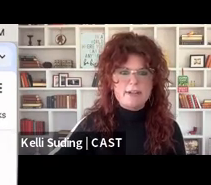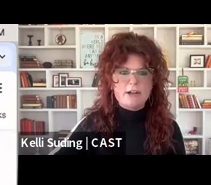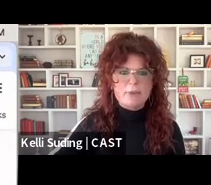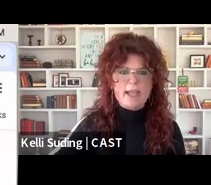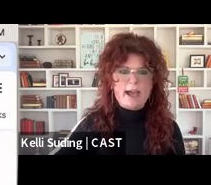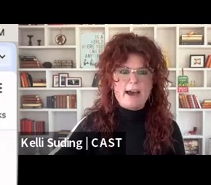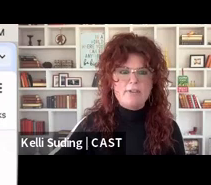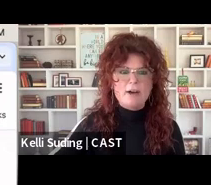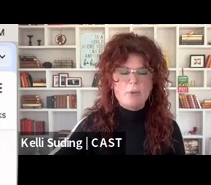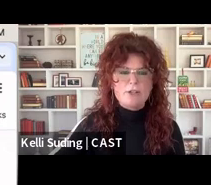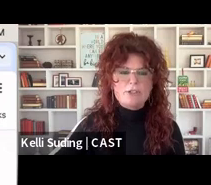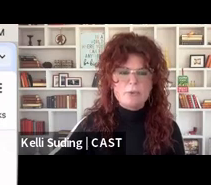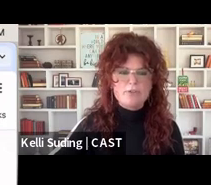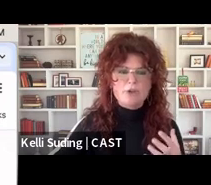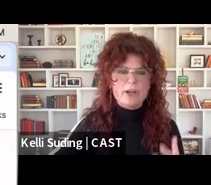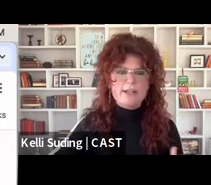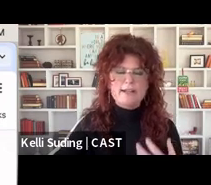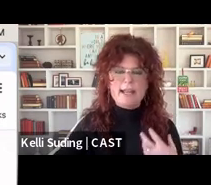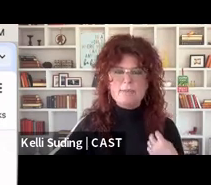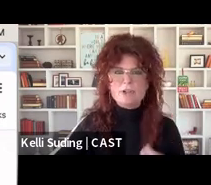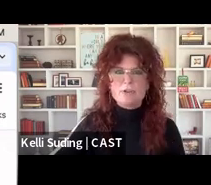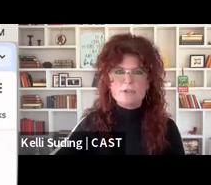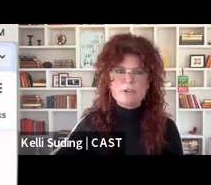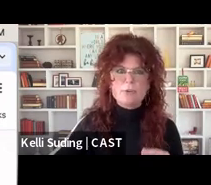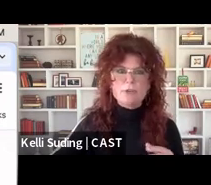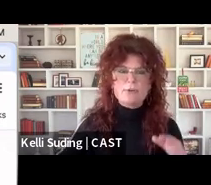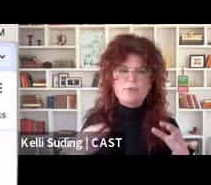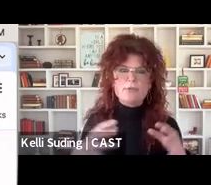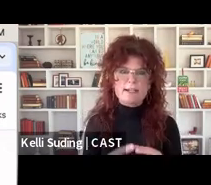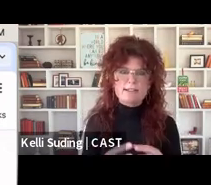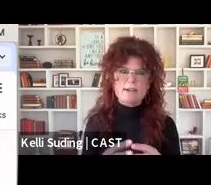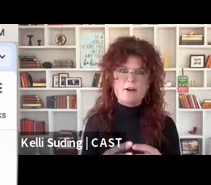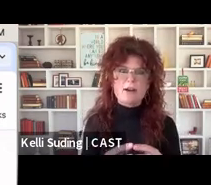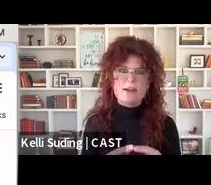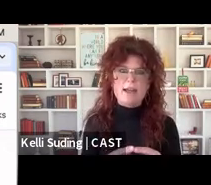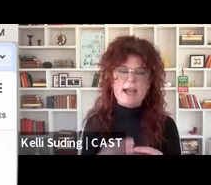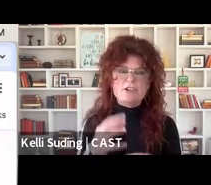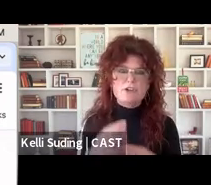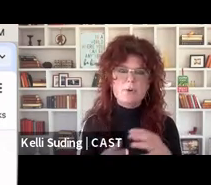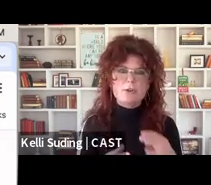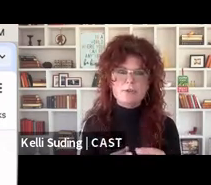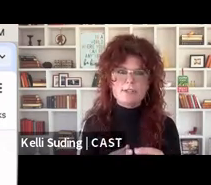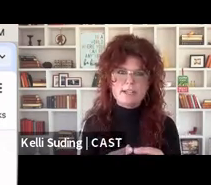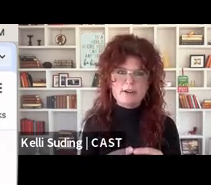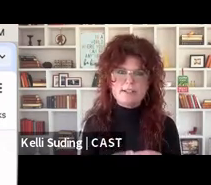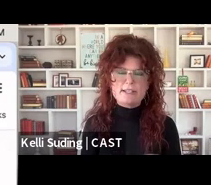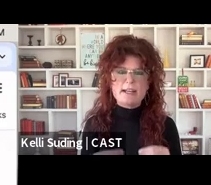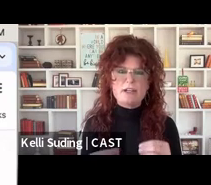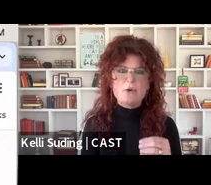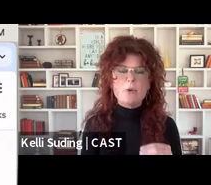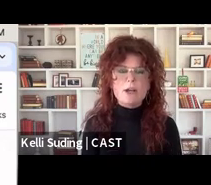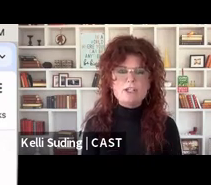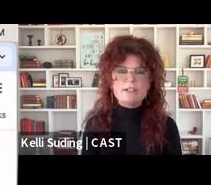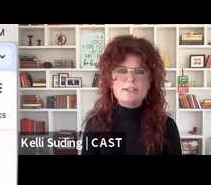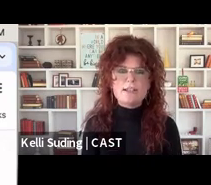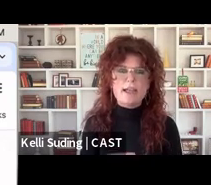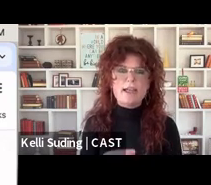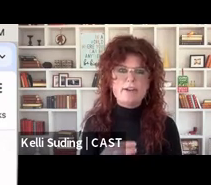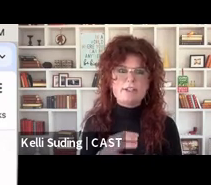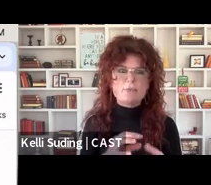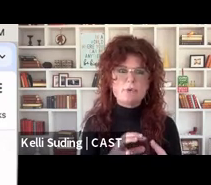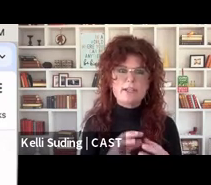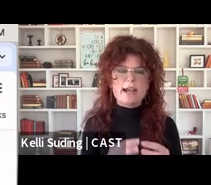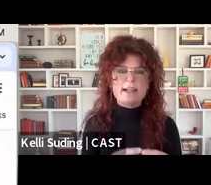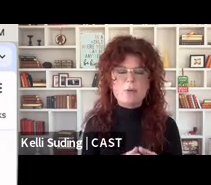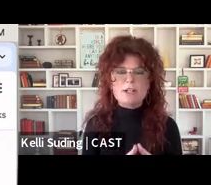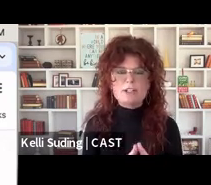lastly, down here, we've created an AIM journal. So really reflecting on as you're going through the series to kind of note questions.